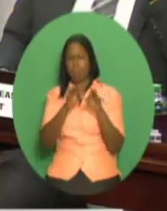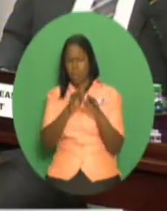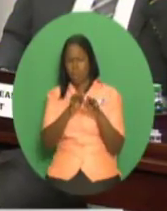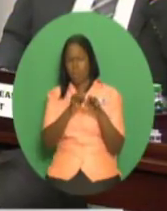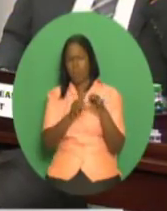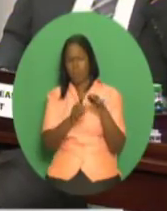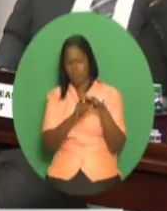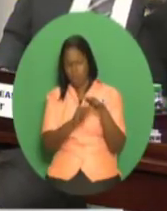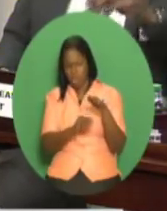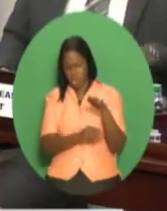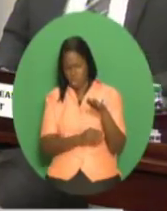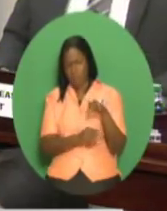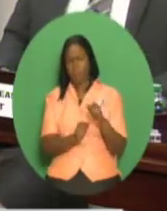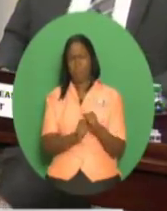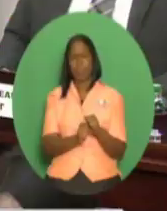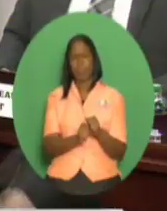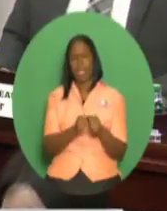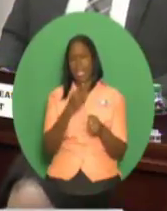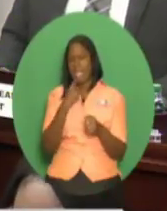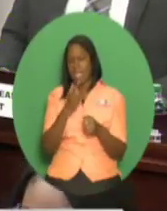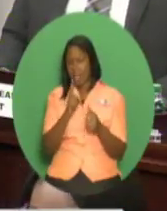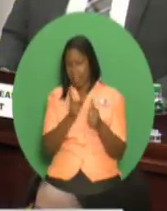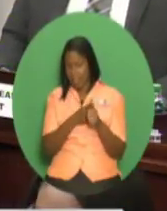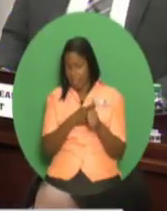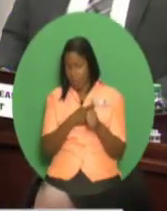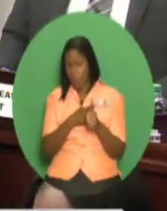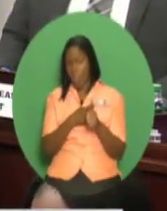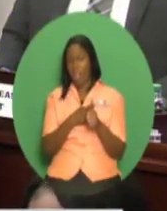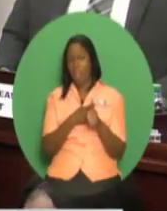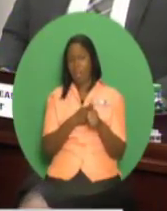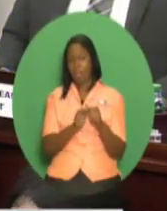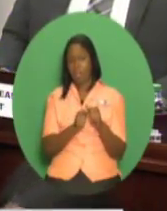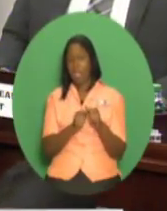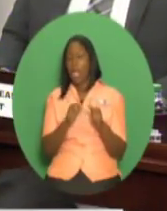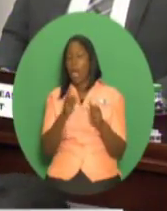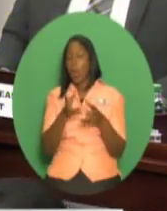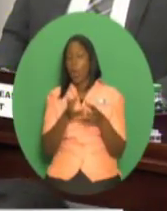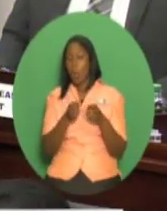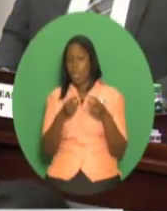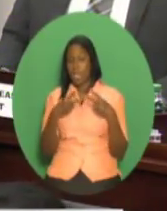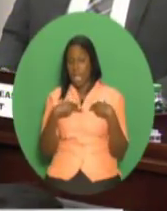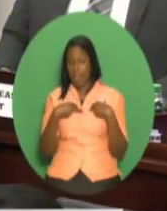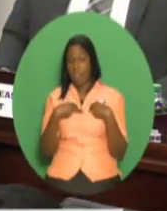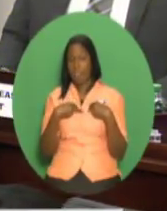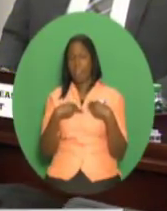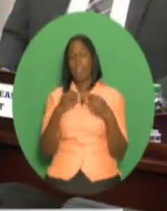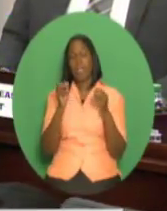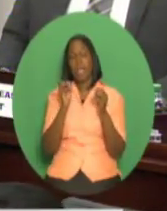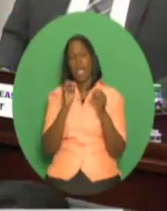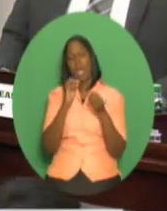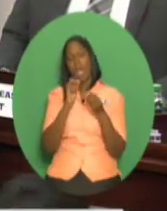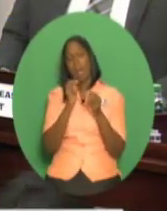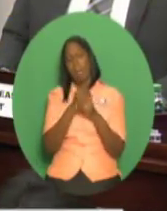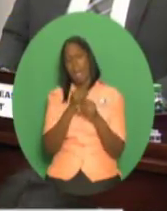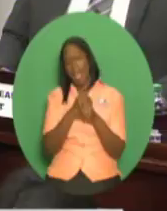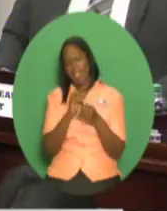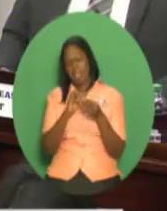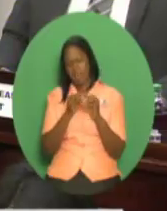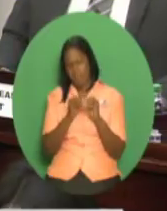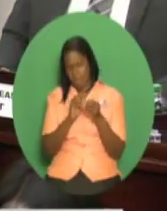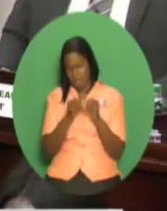all, we are looking at advancing numeracy and literacy, in other words, curriculum